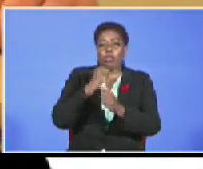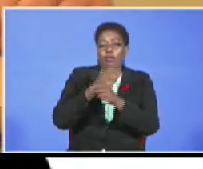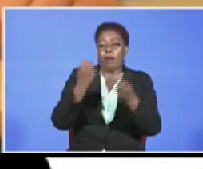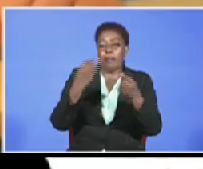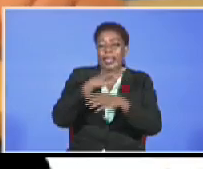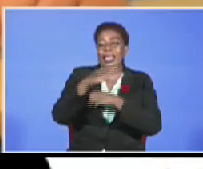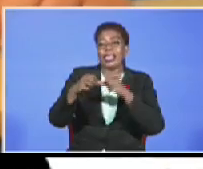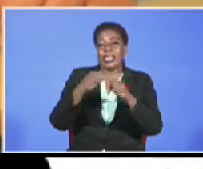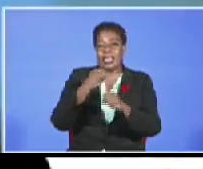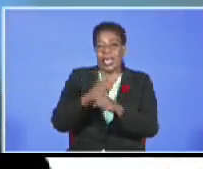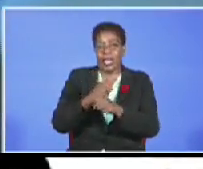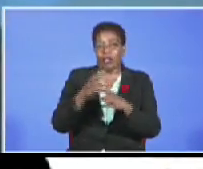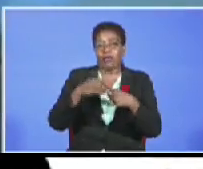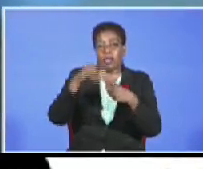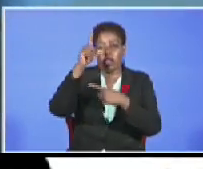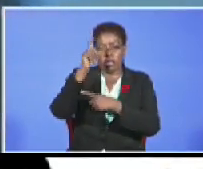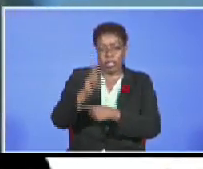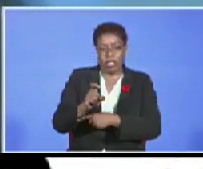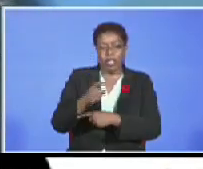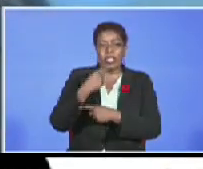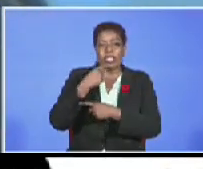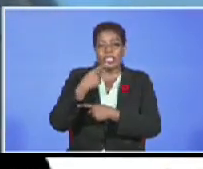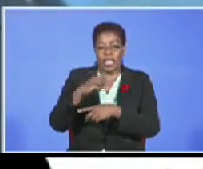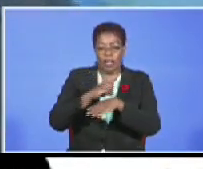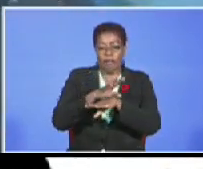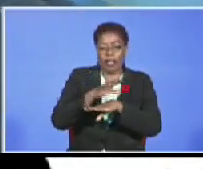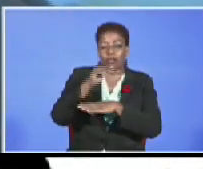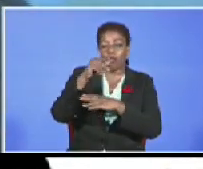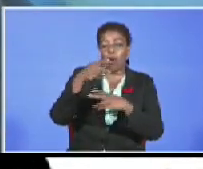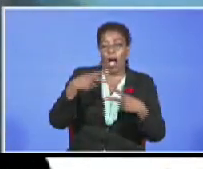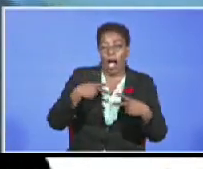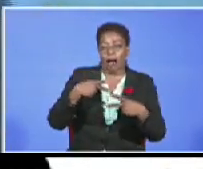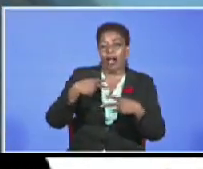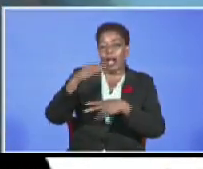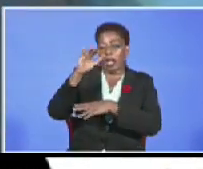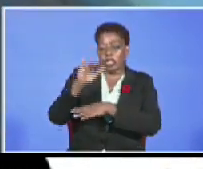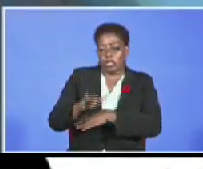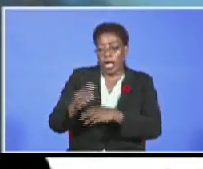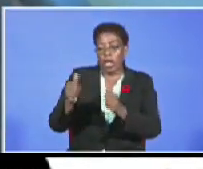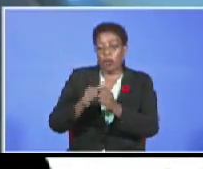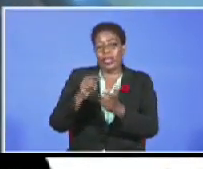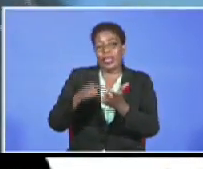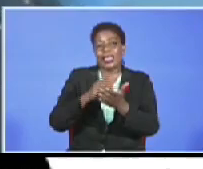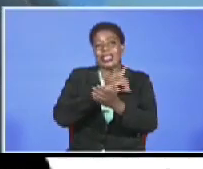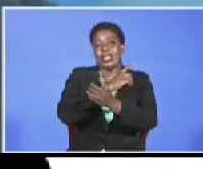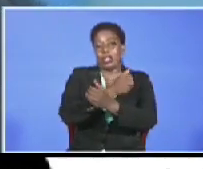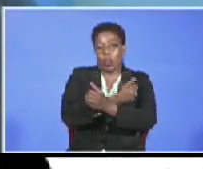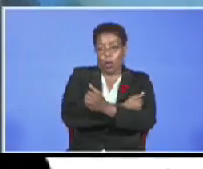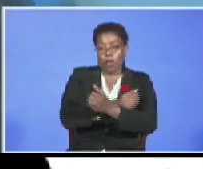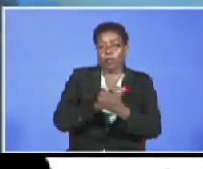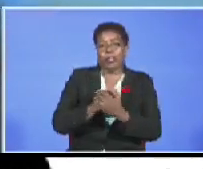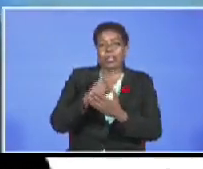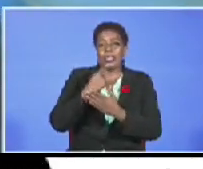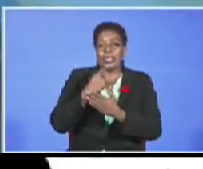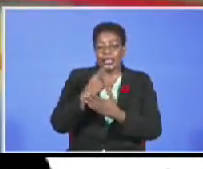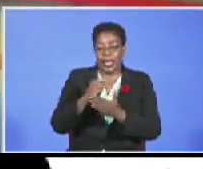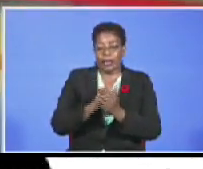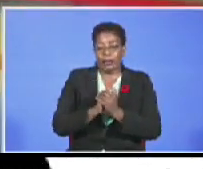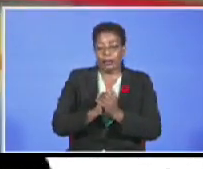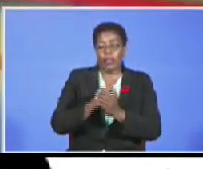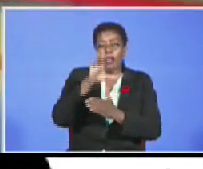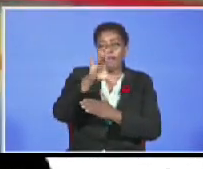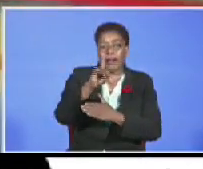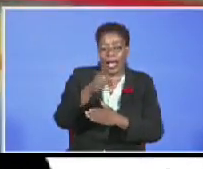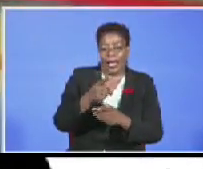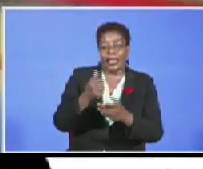other special needs, she has this advice for parents who have a child diagnosed with a genetic disorder. Seek help immediately, and to always believe in their